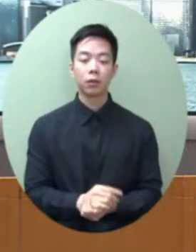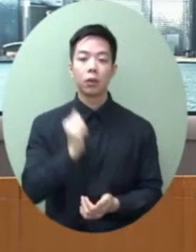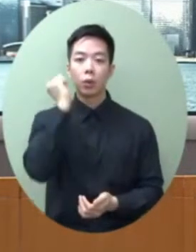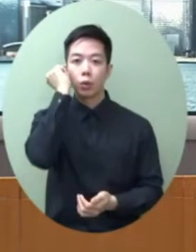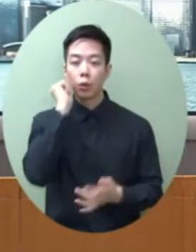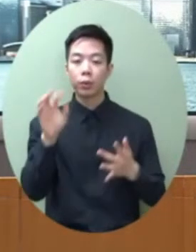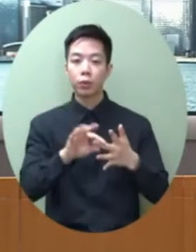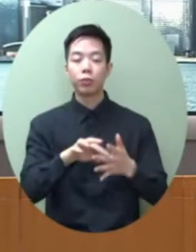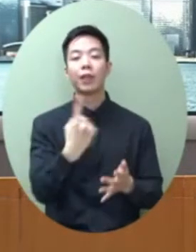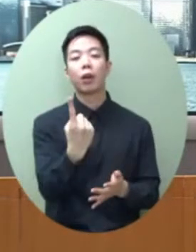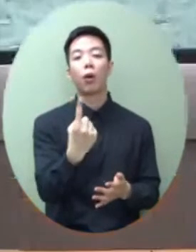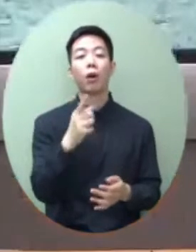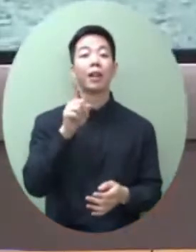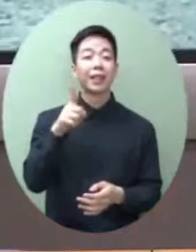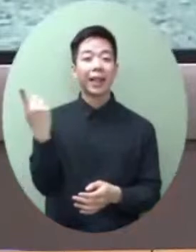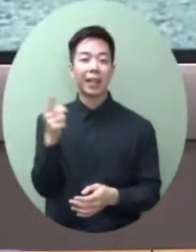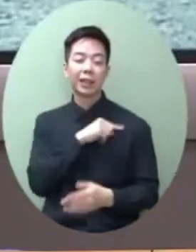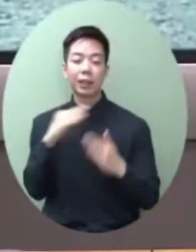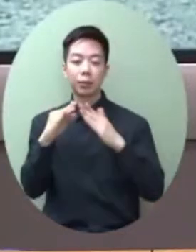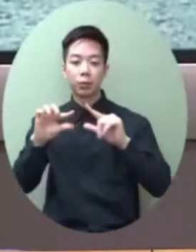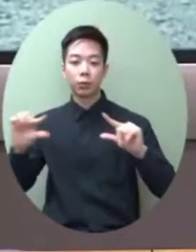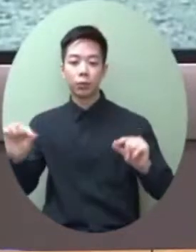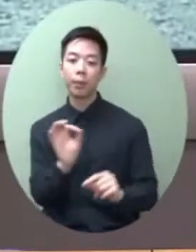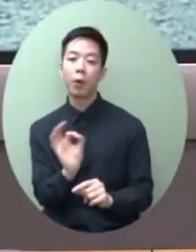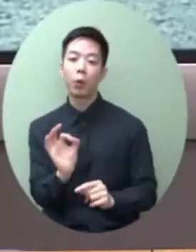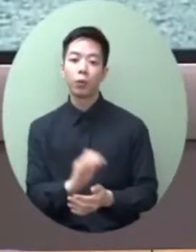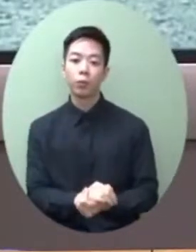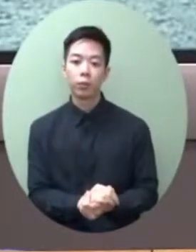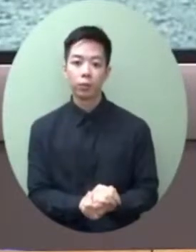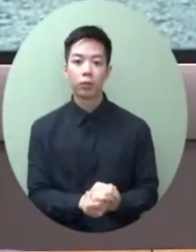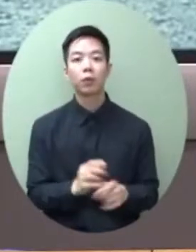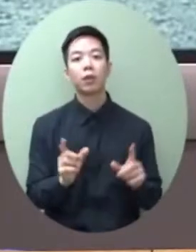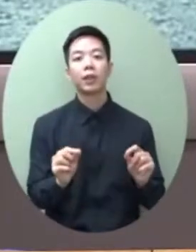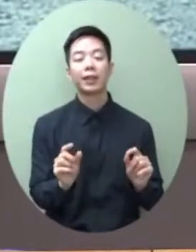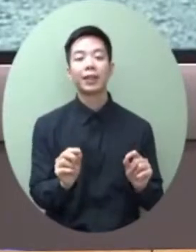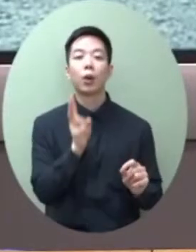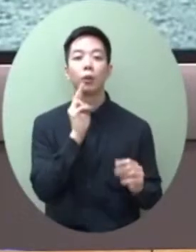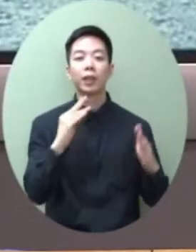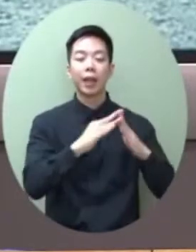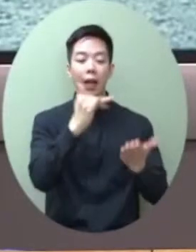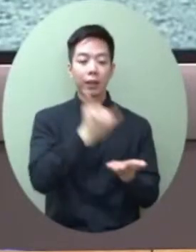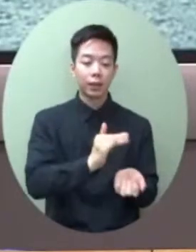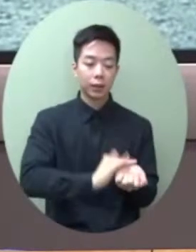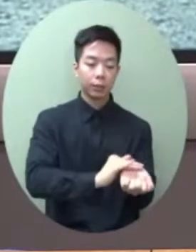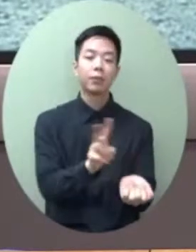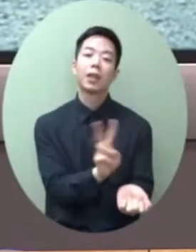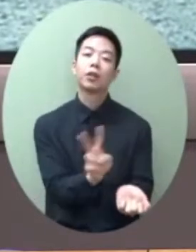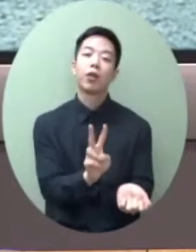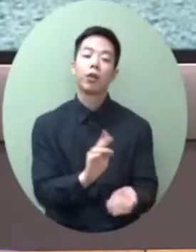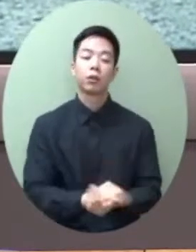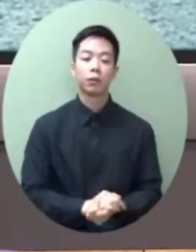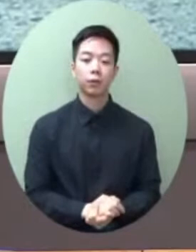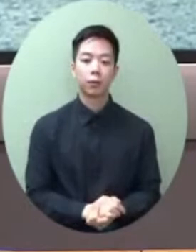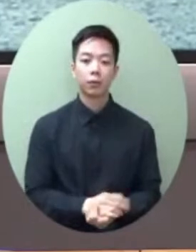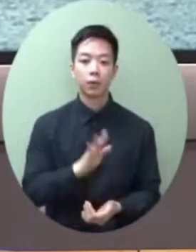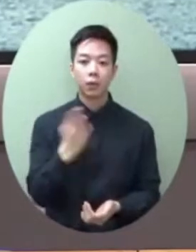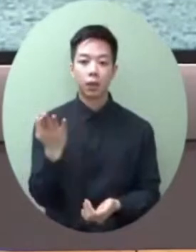they reported was the elderly home. So they were quarantining at the elderly